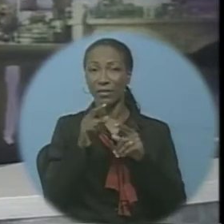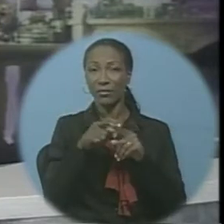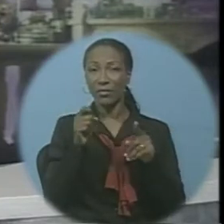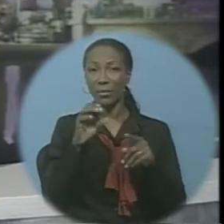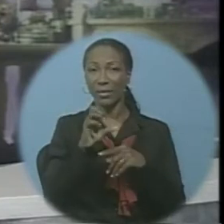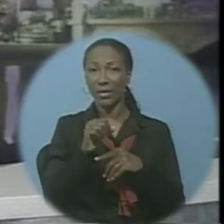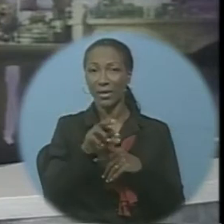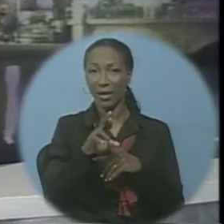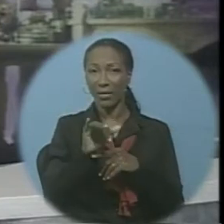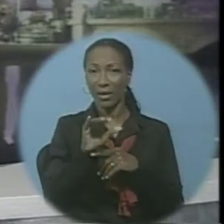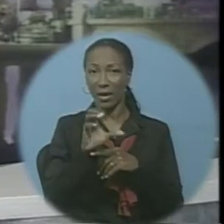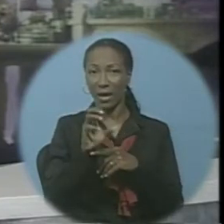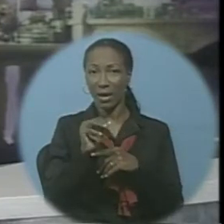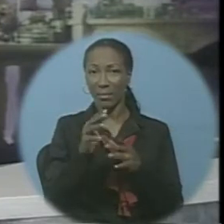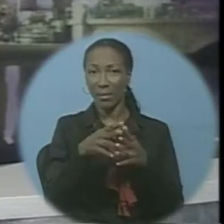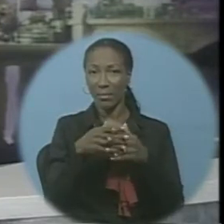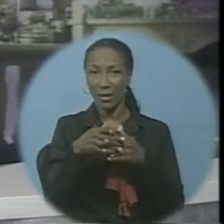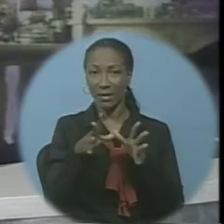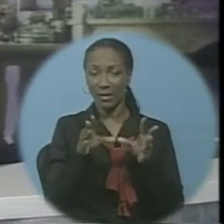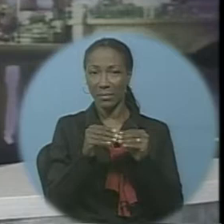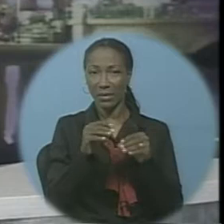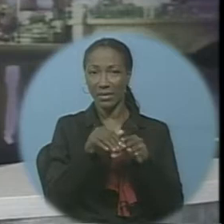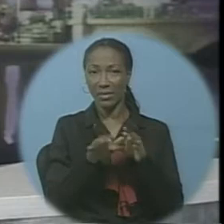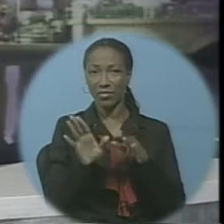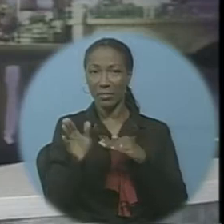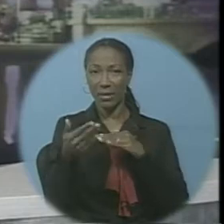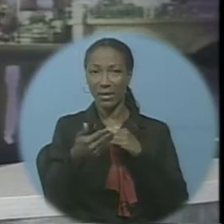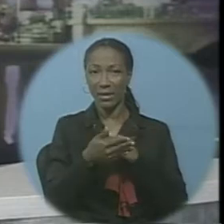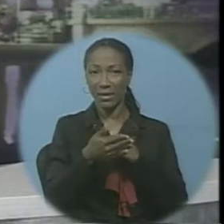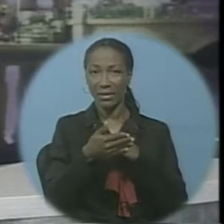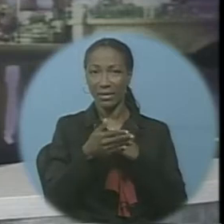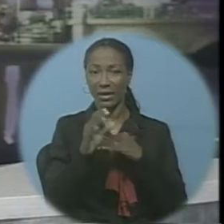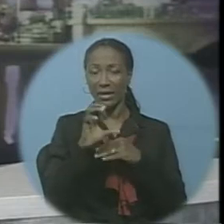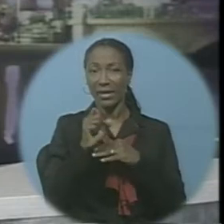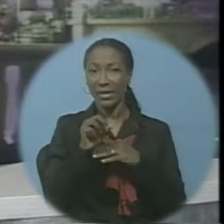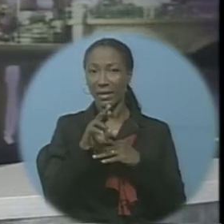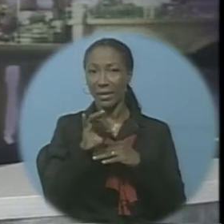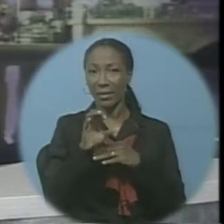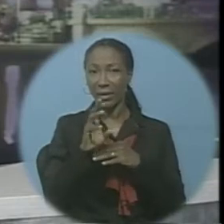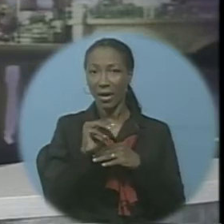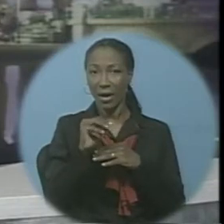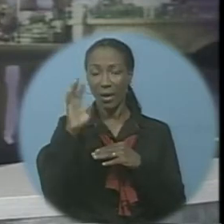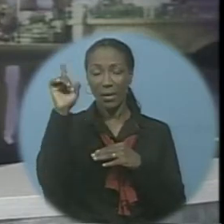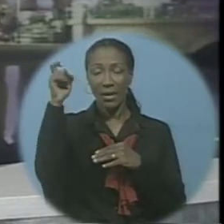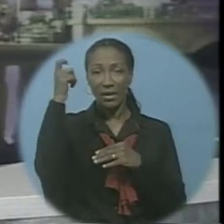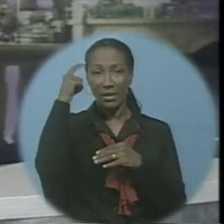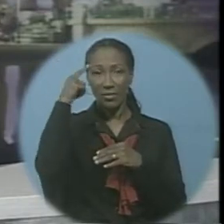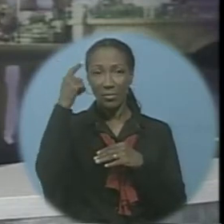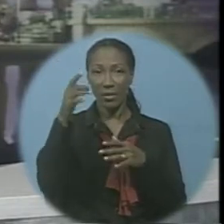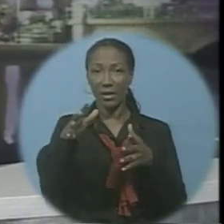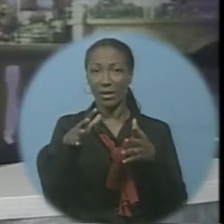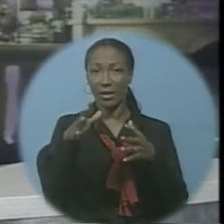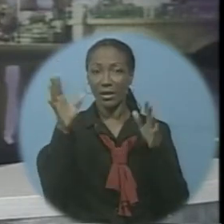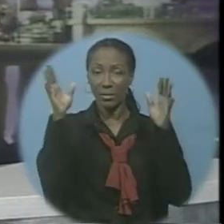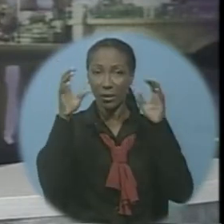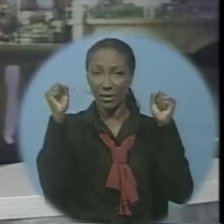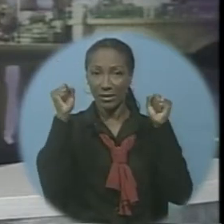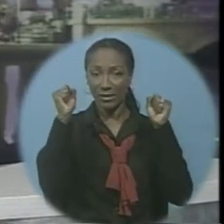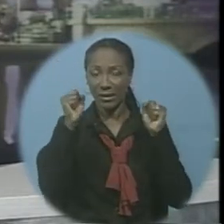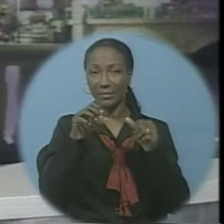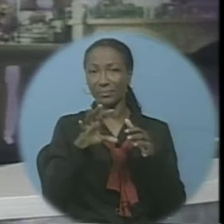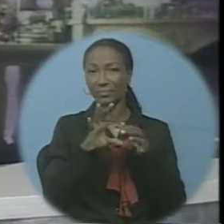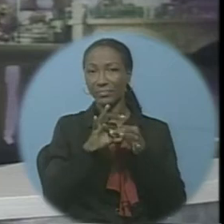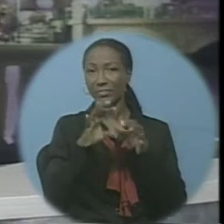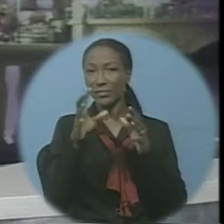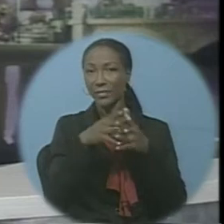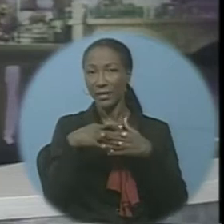Jamaica. CARICOM heads of government and President of the United States of America, Barack Obama, have discussed critical issues of